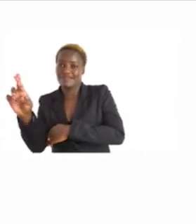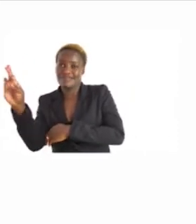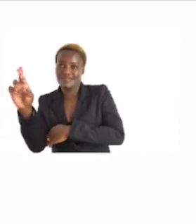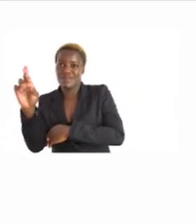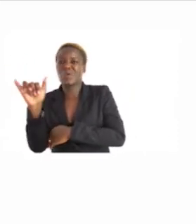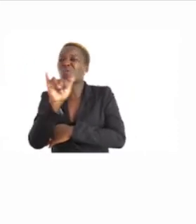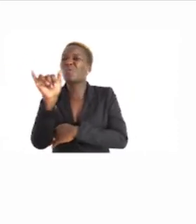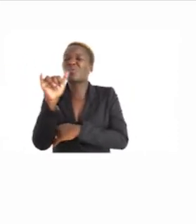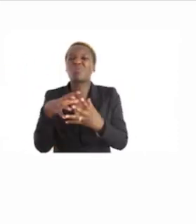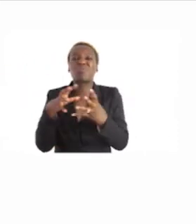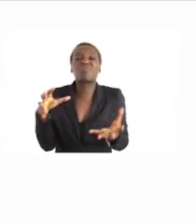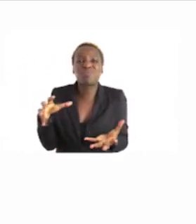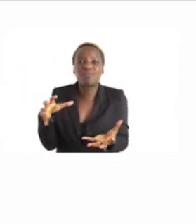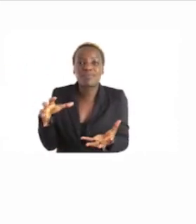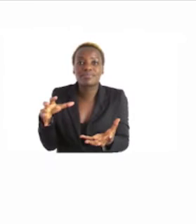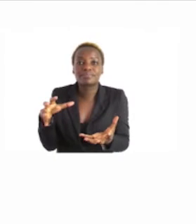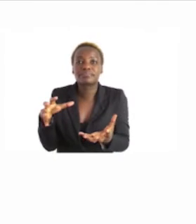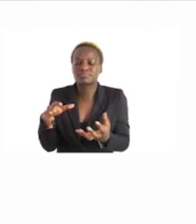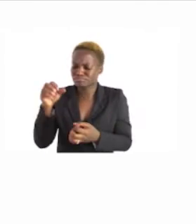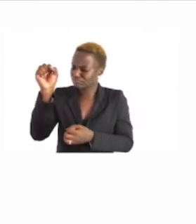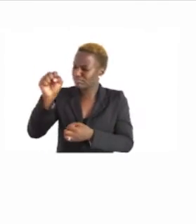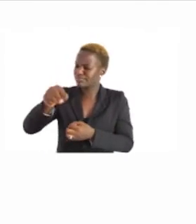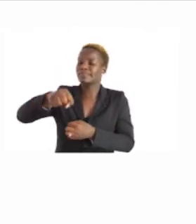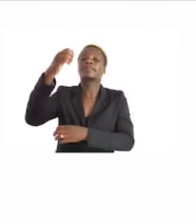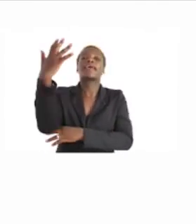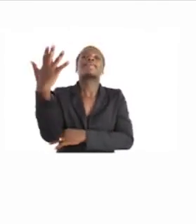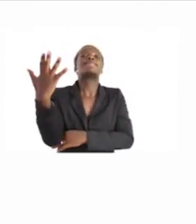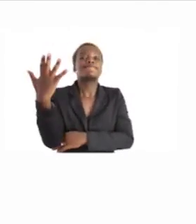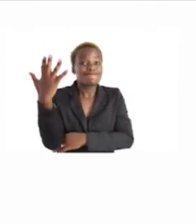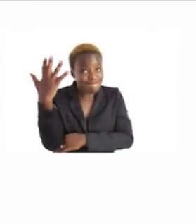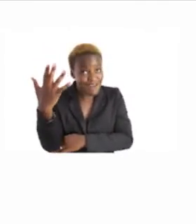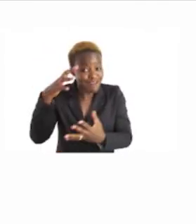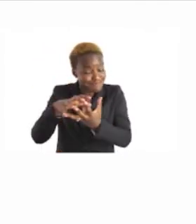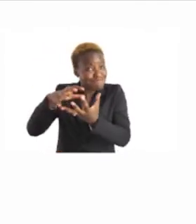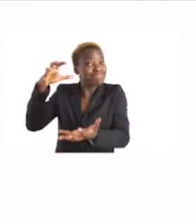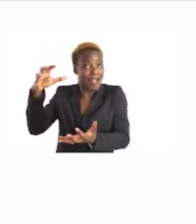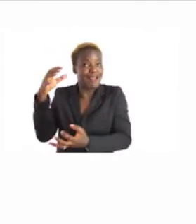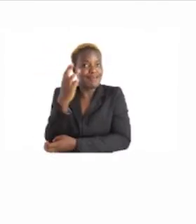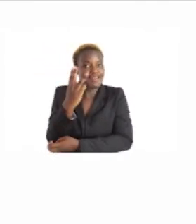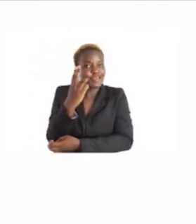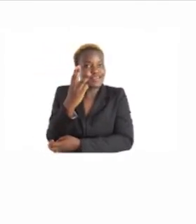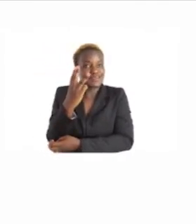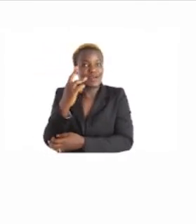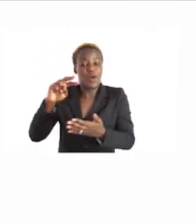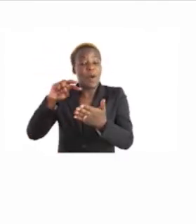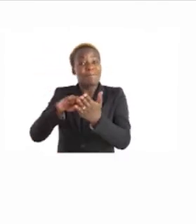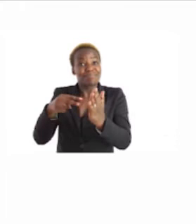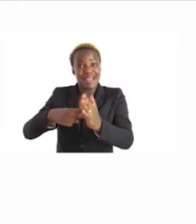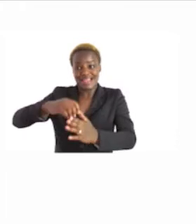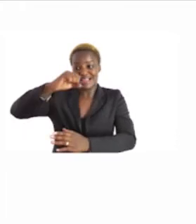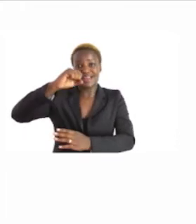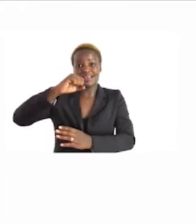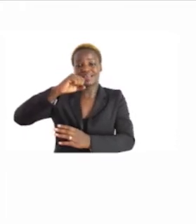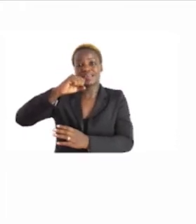is greater? Yes, of course, 5 is greater than the 3. So which means 5 grapes